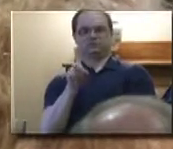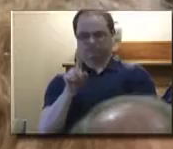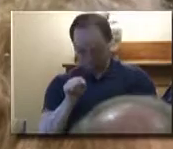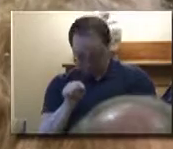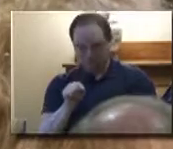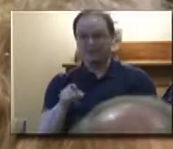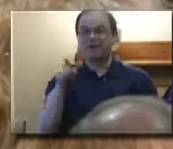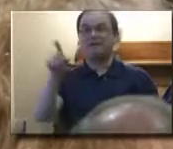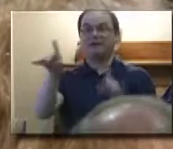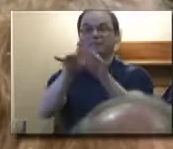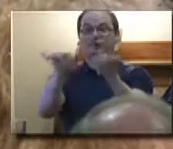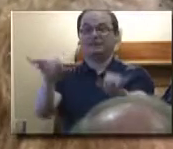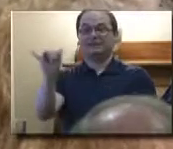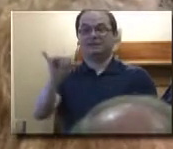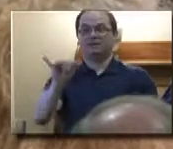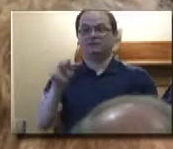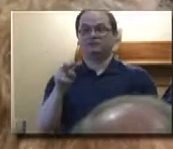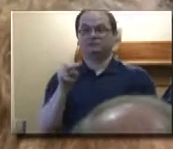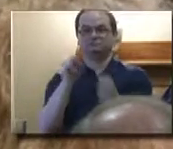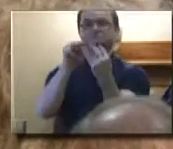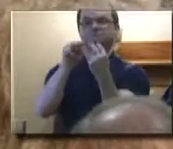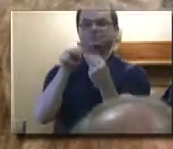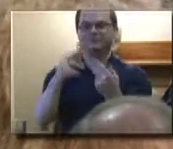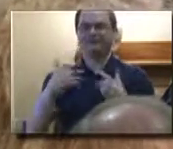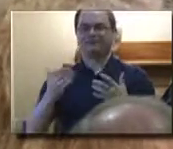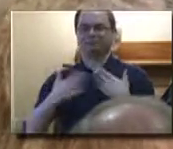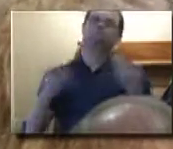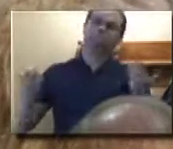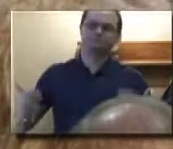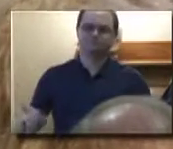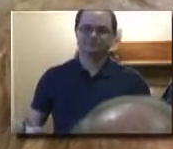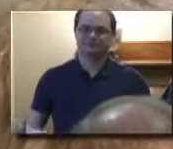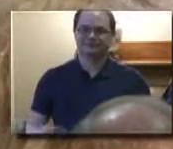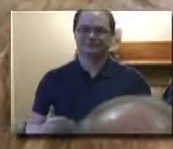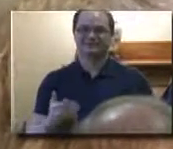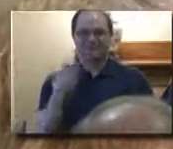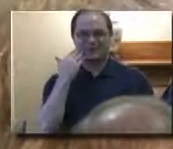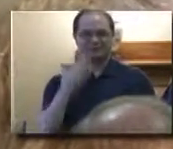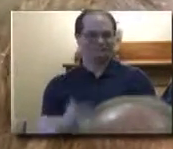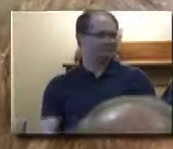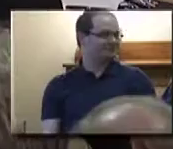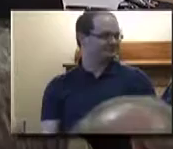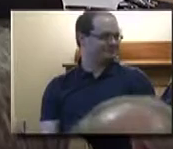time, they're doing the same thing to you, kind of pushing themselves.